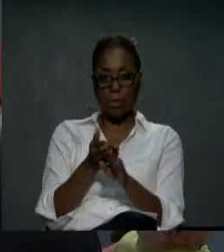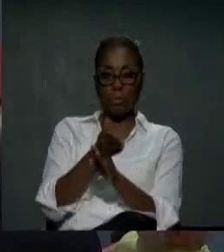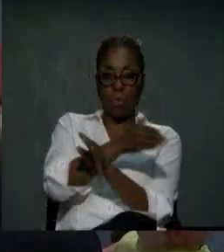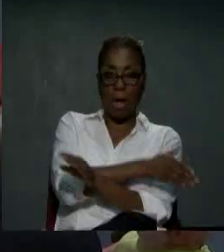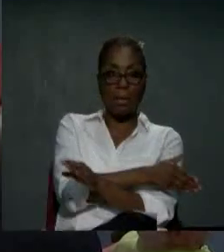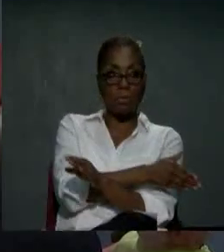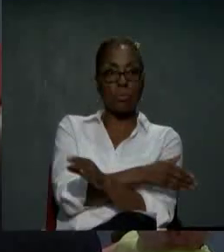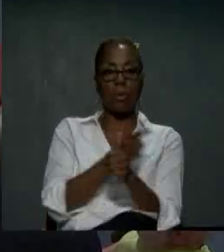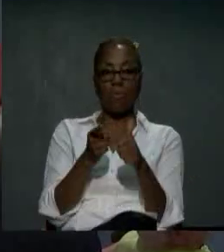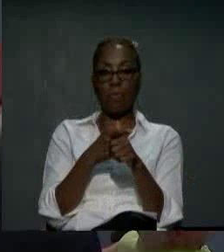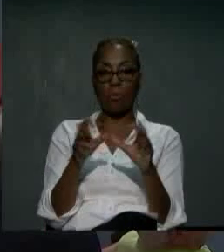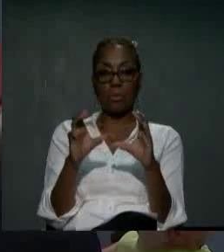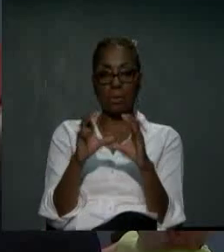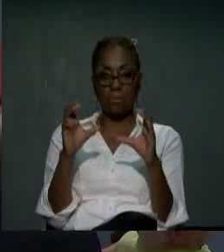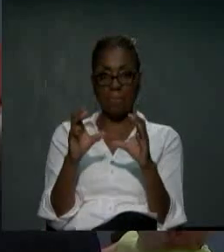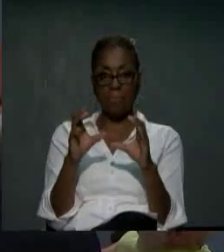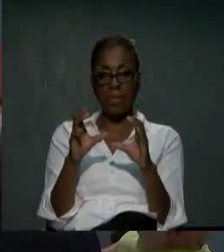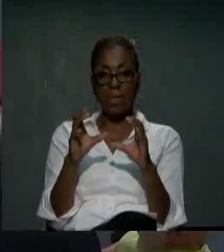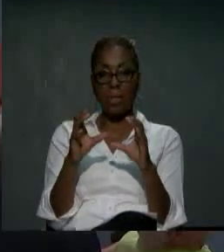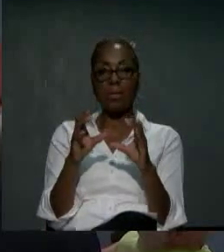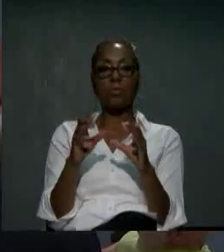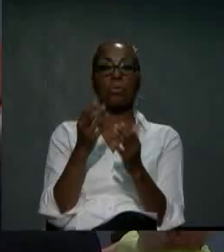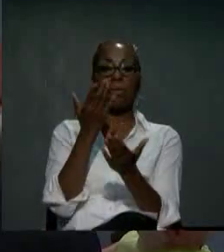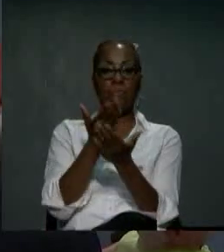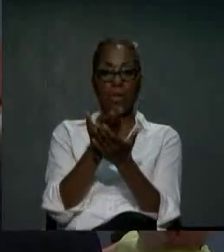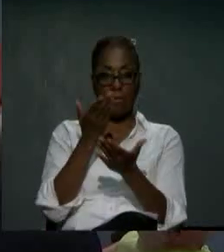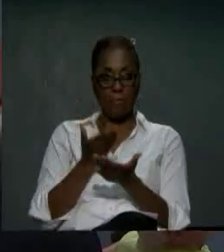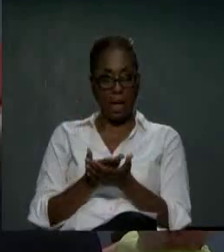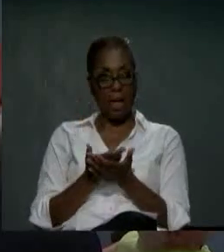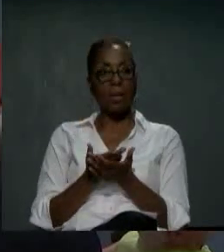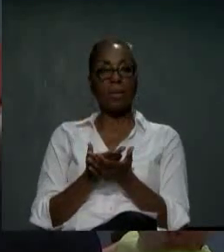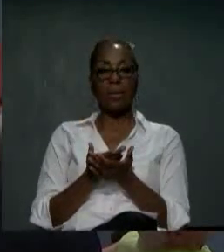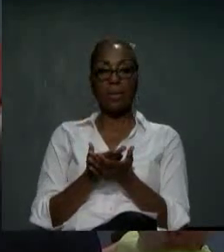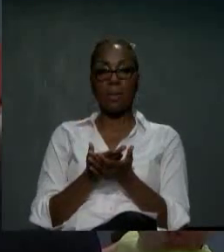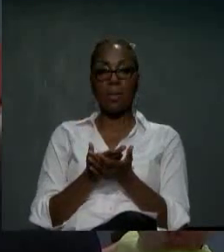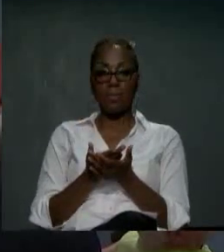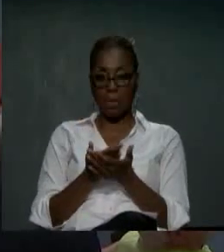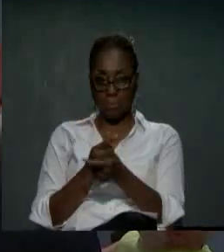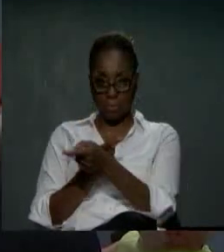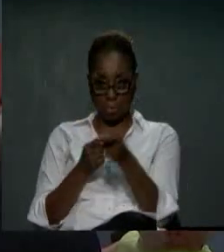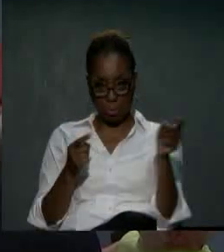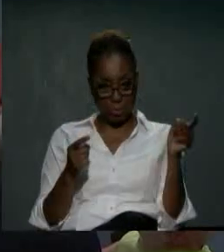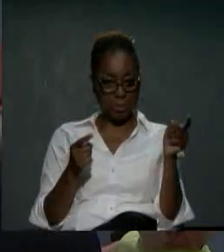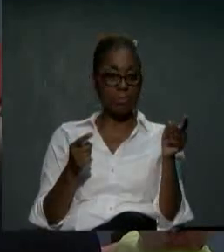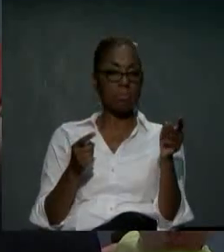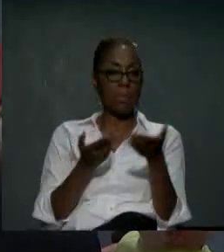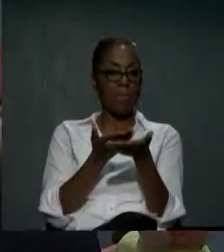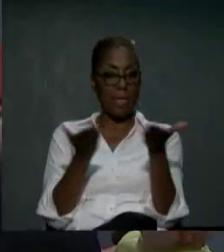of the first certificate of occupancy to verify the proposed storage volume has been provided.